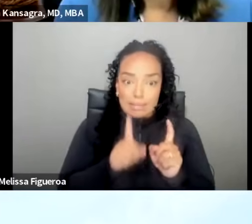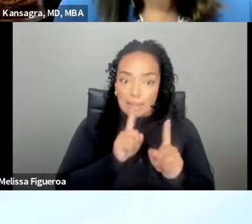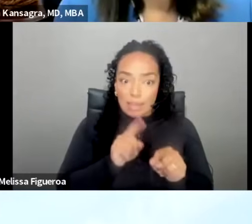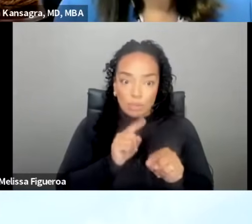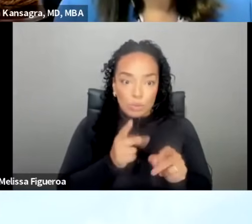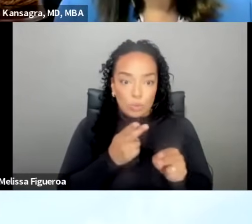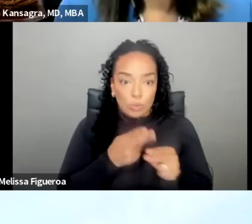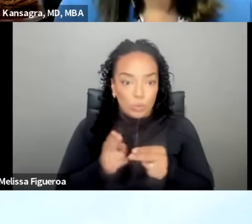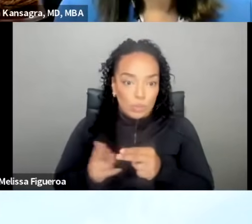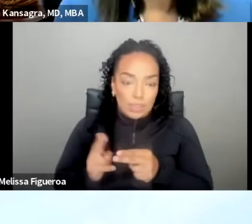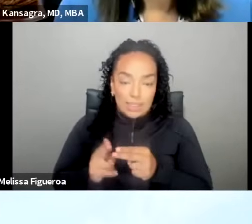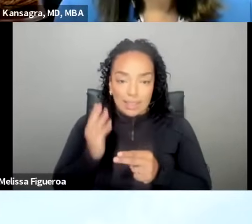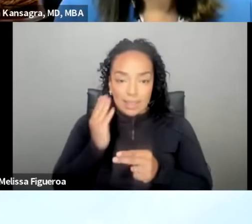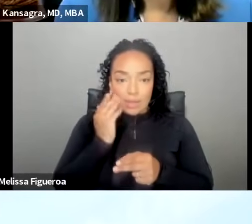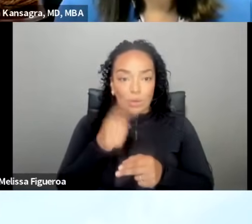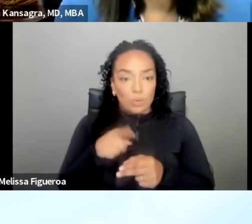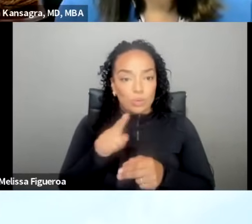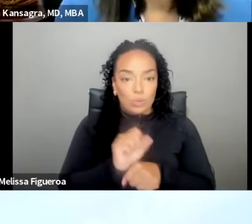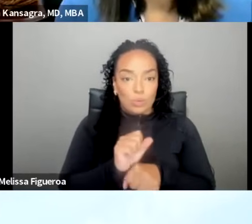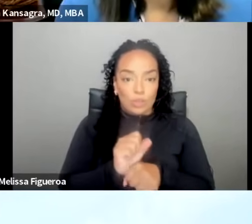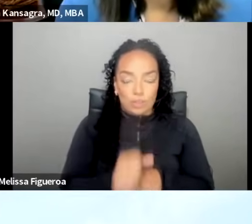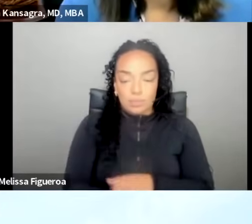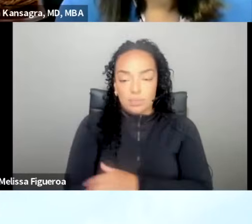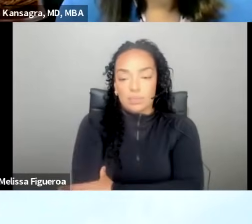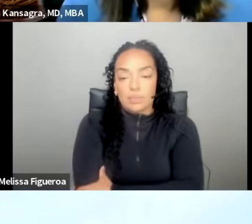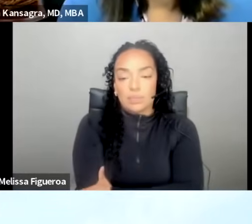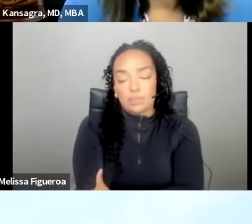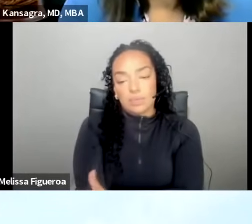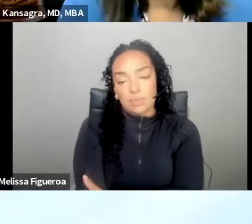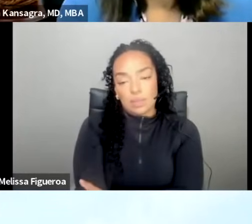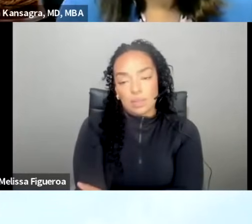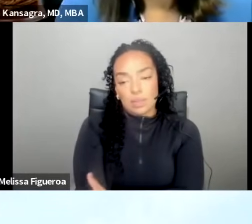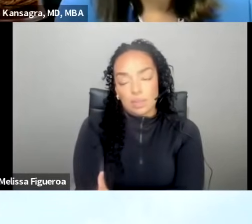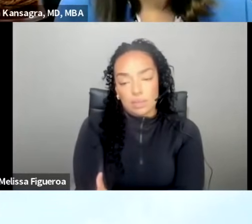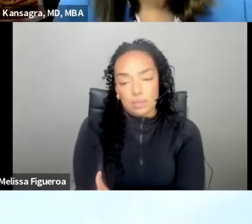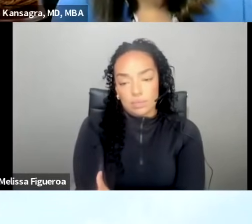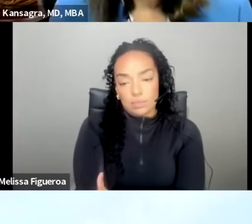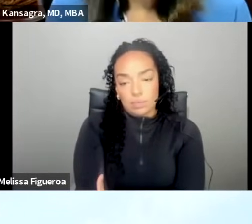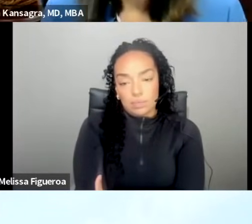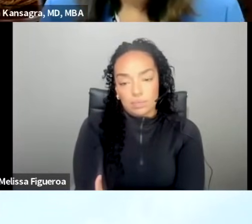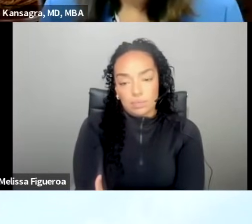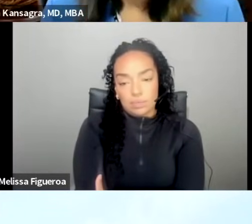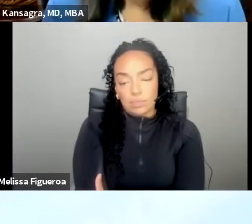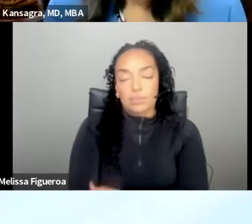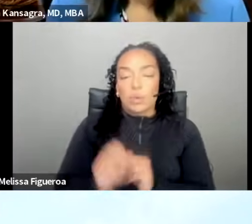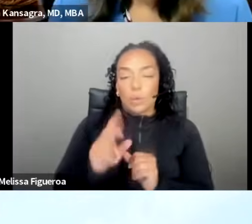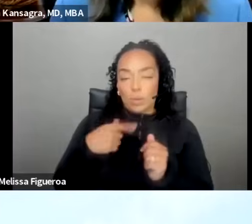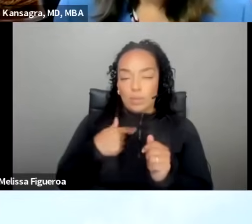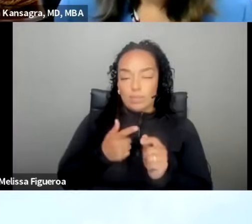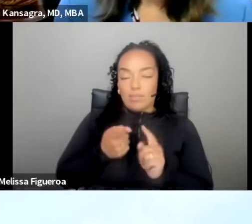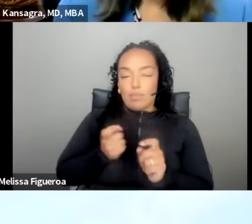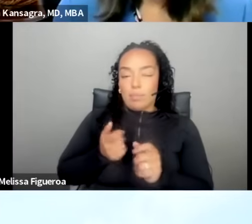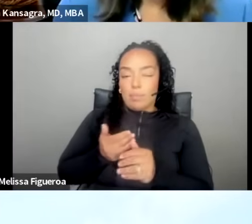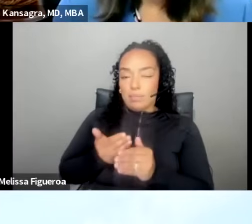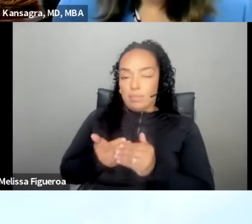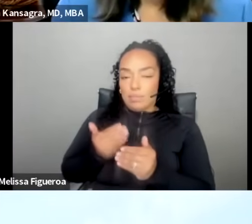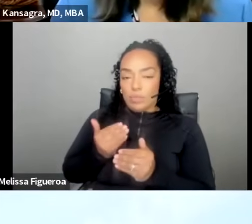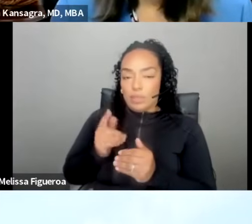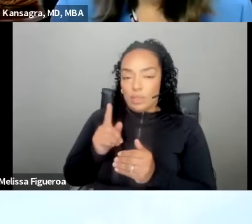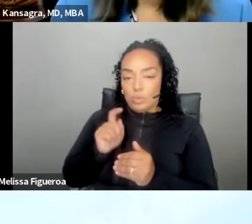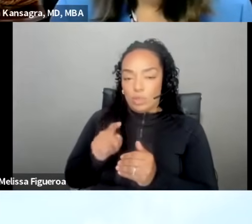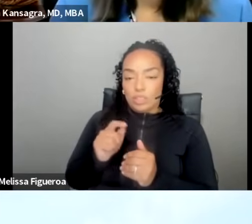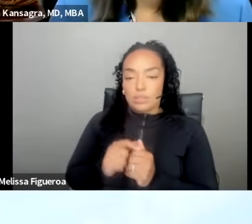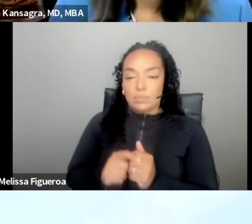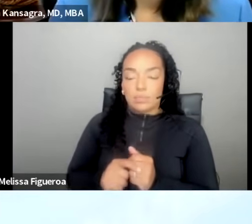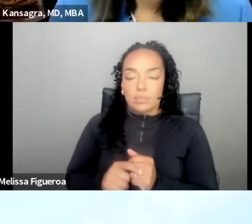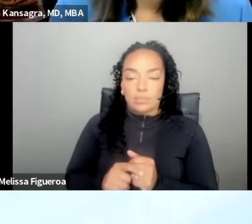clearly working on. So building a little bit on the previous question, I mean, there's